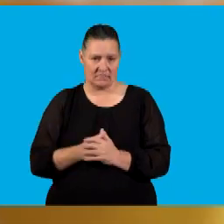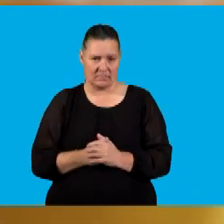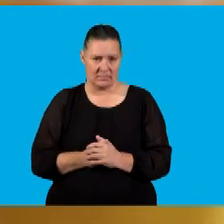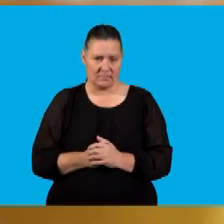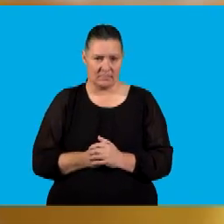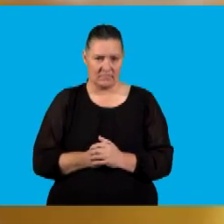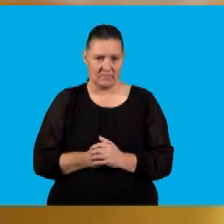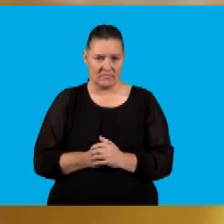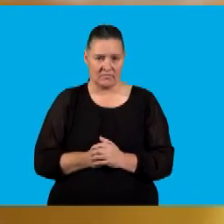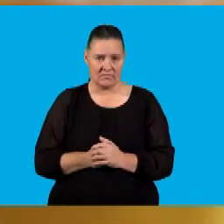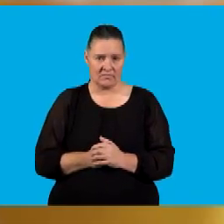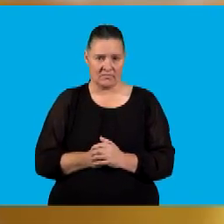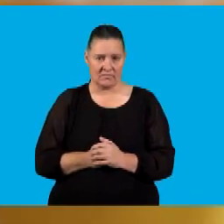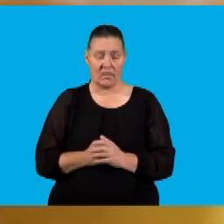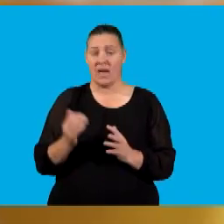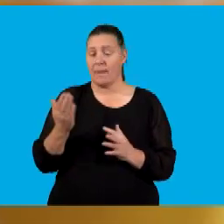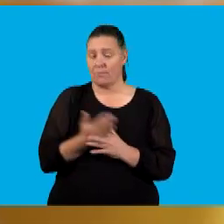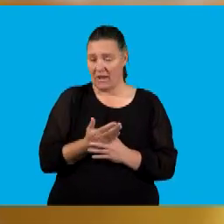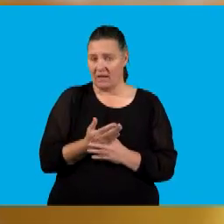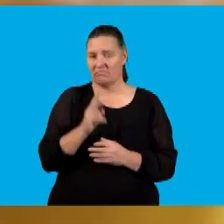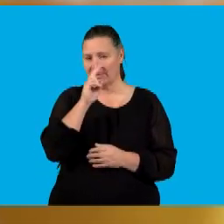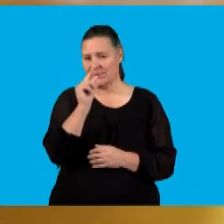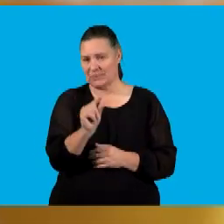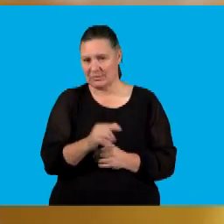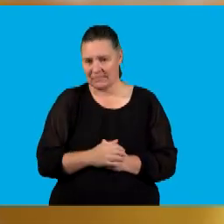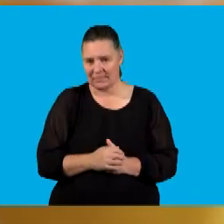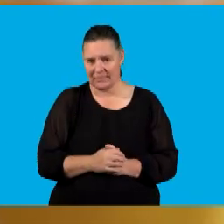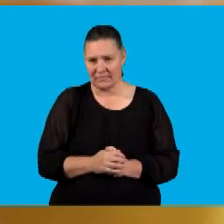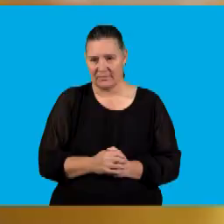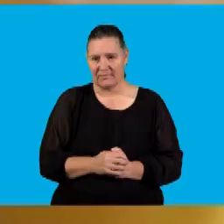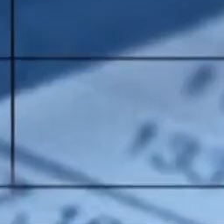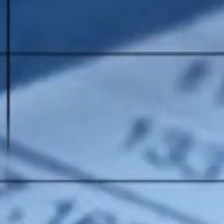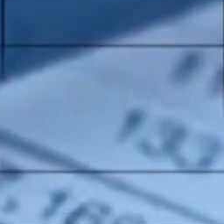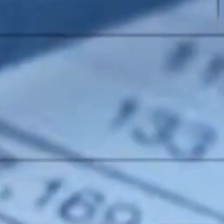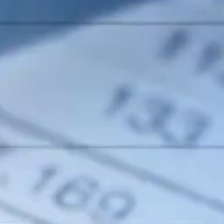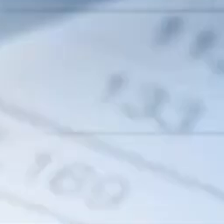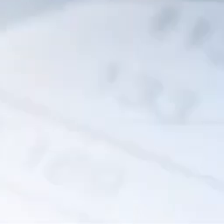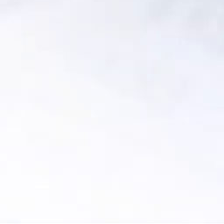your net salary. Dear learners, we will go for an ad break and I'll see you shortly.